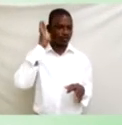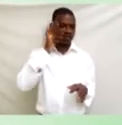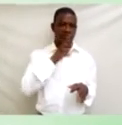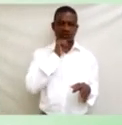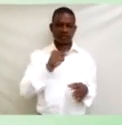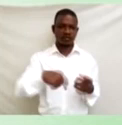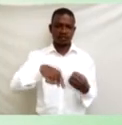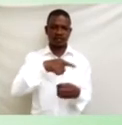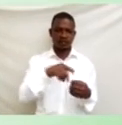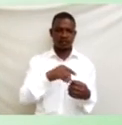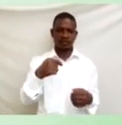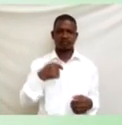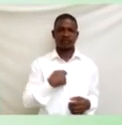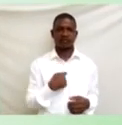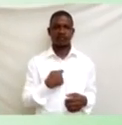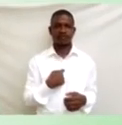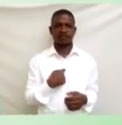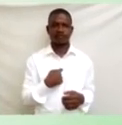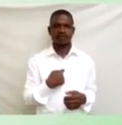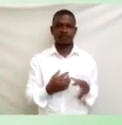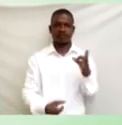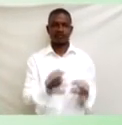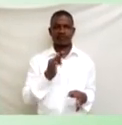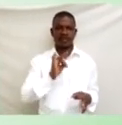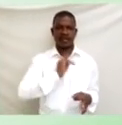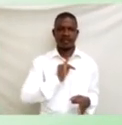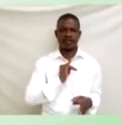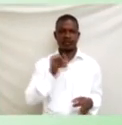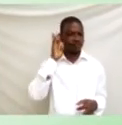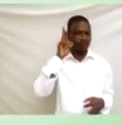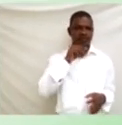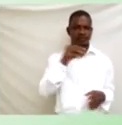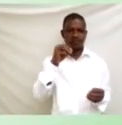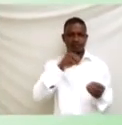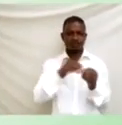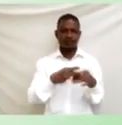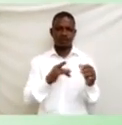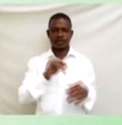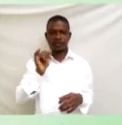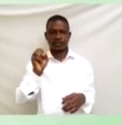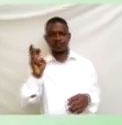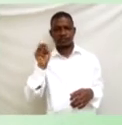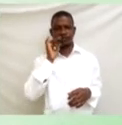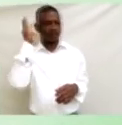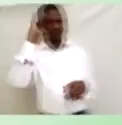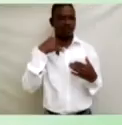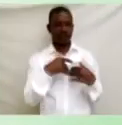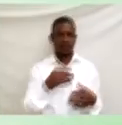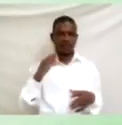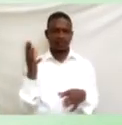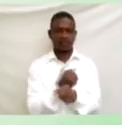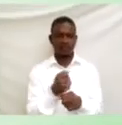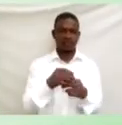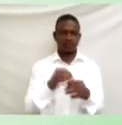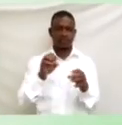you were not around me. If I were more like